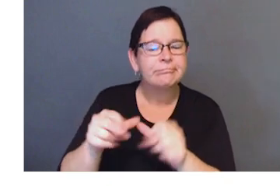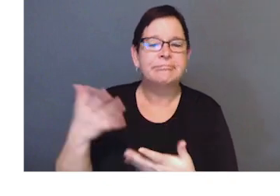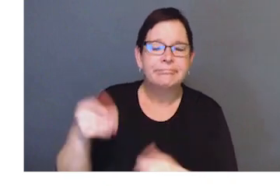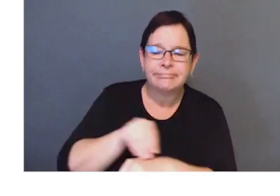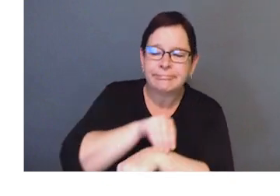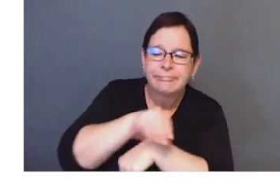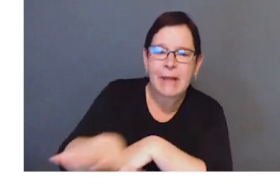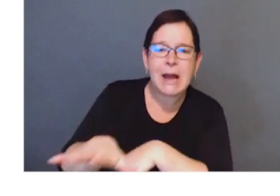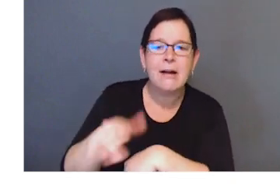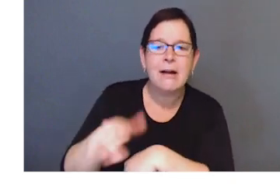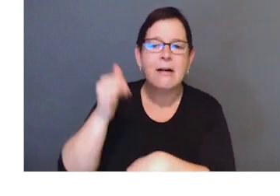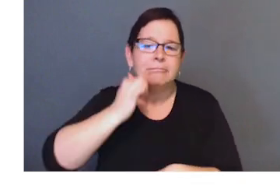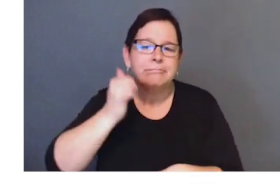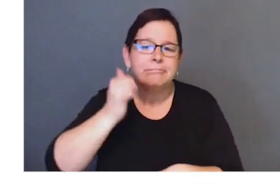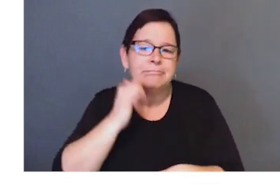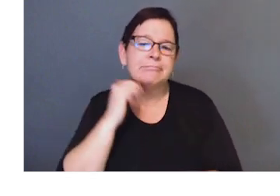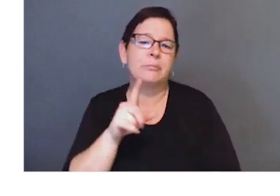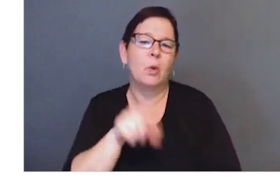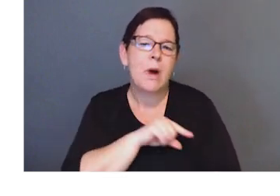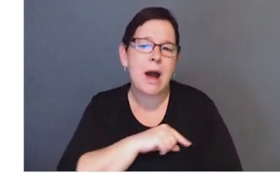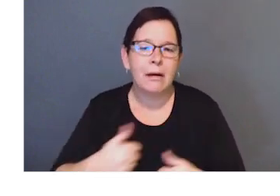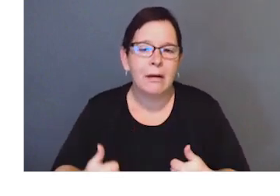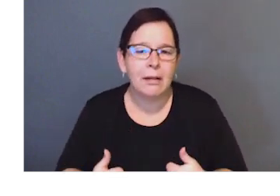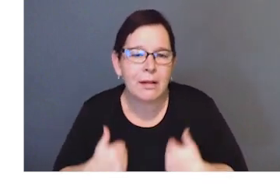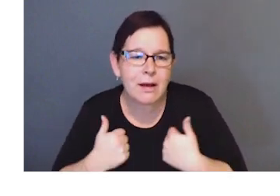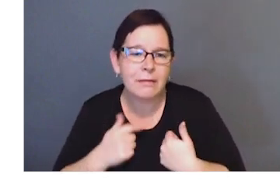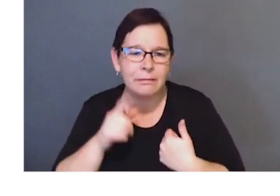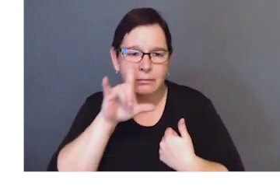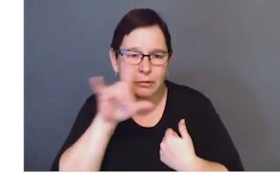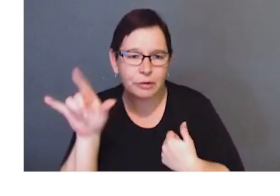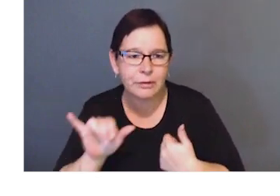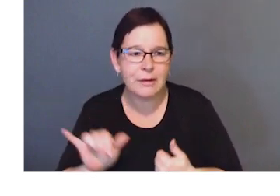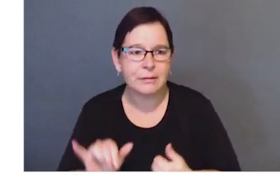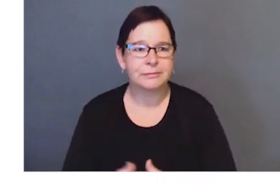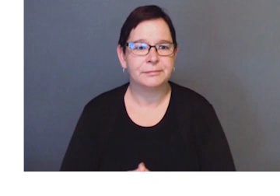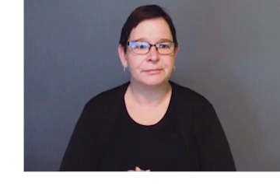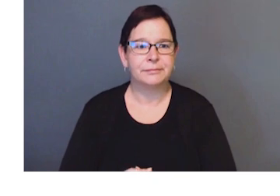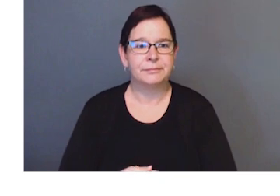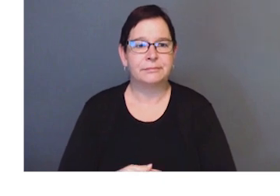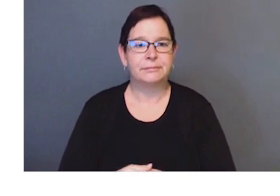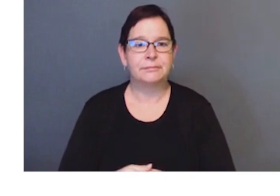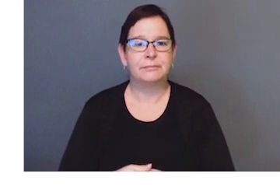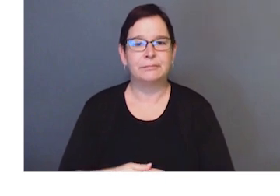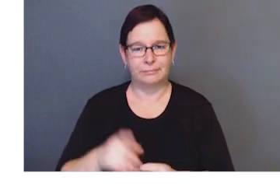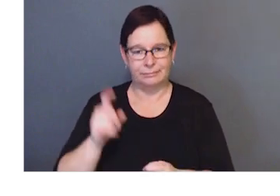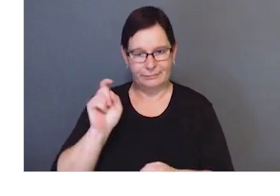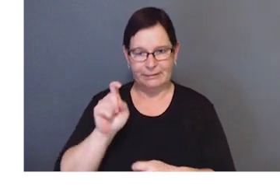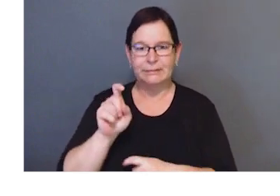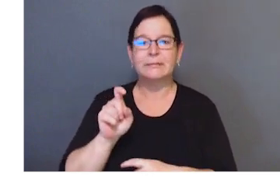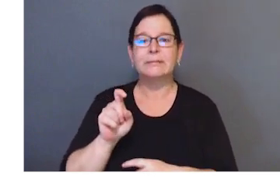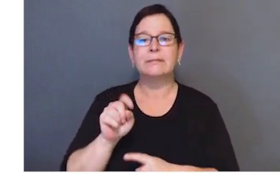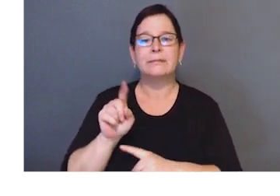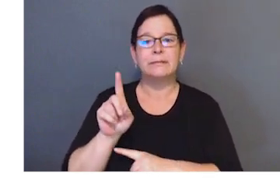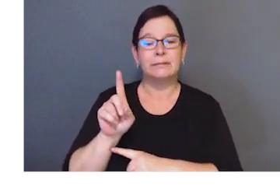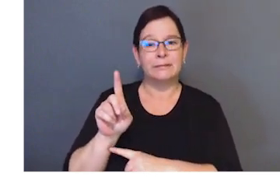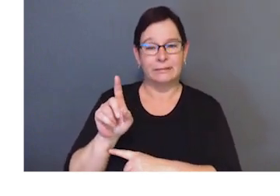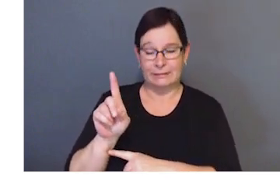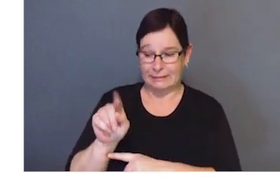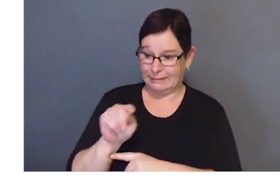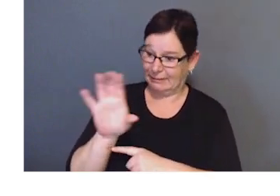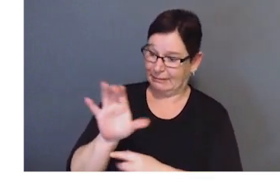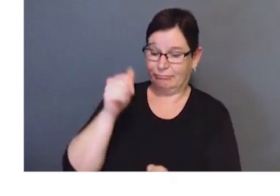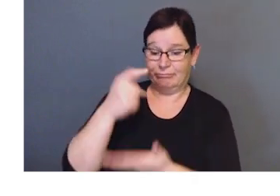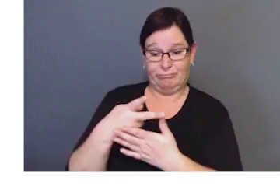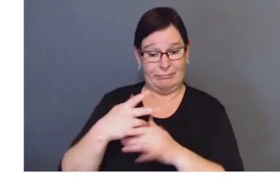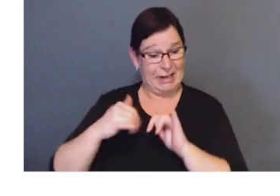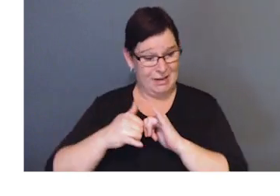Eligibility for the DTC is based on the information they provide. Your medical practitioner must also tell us